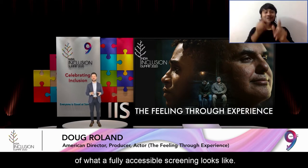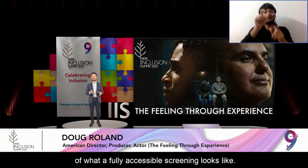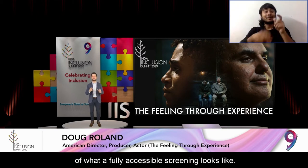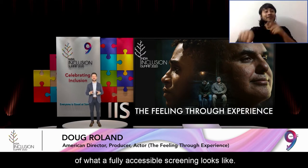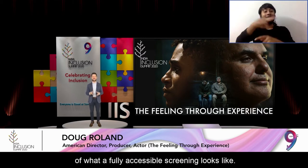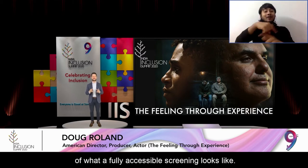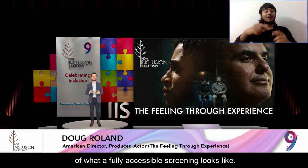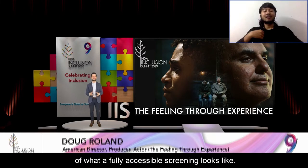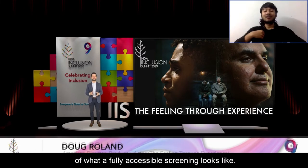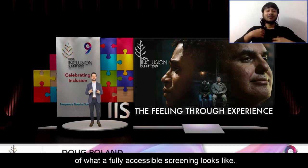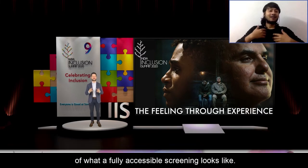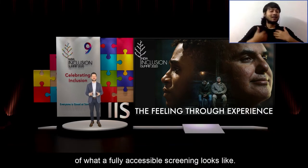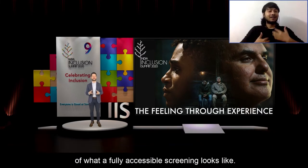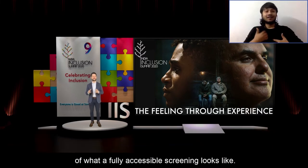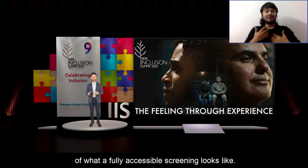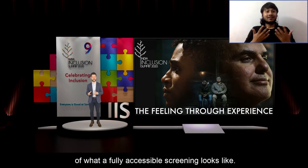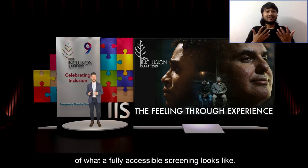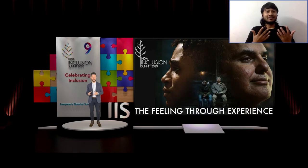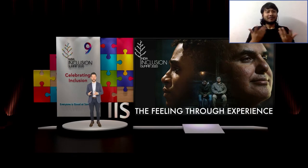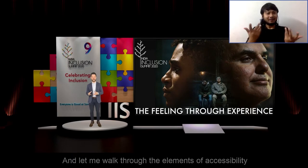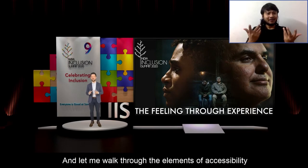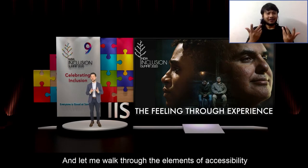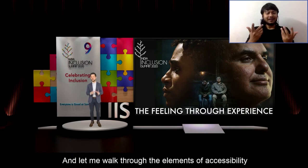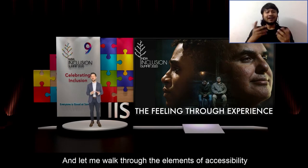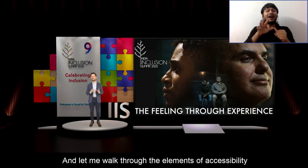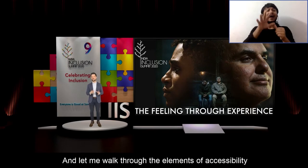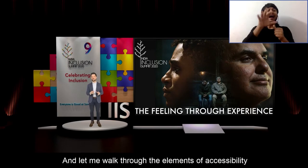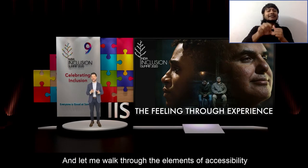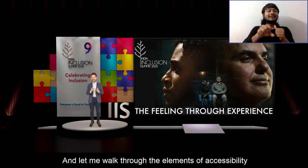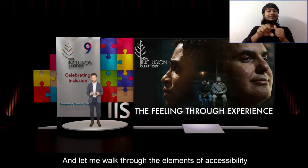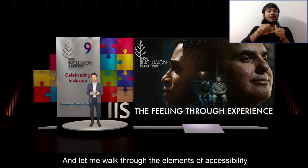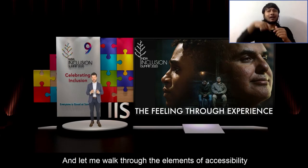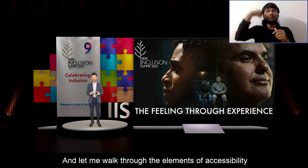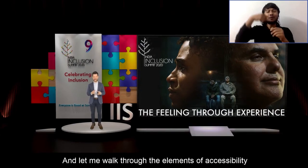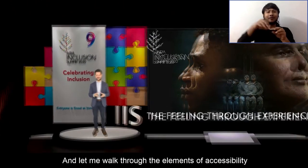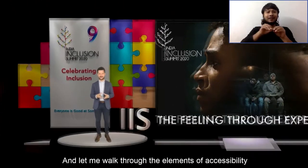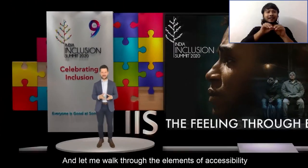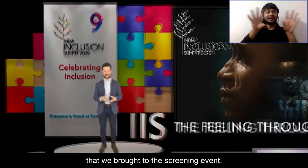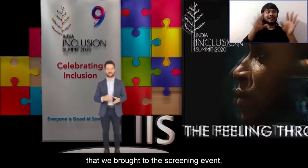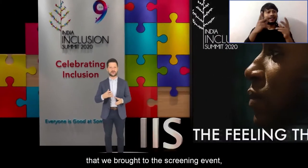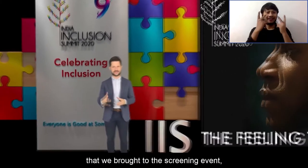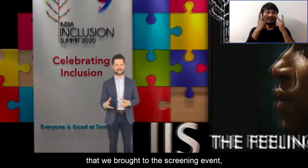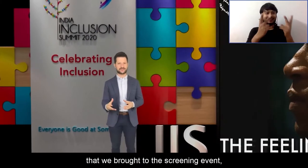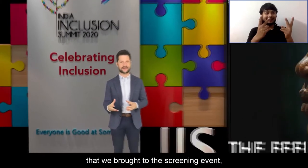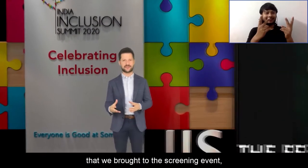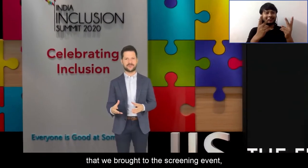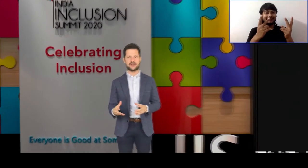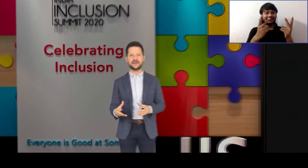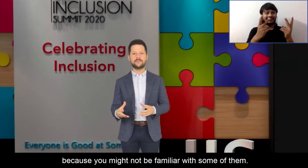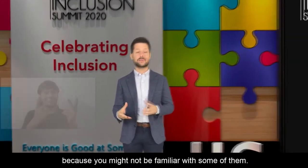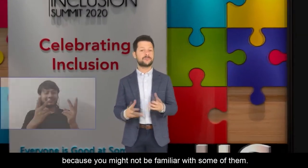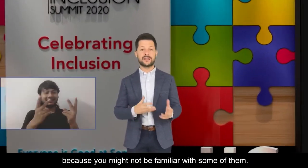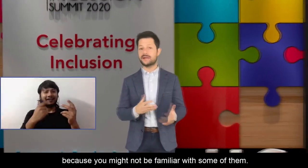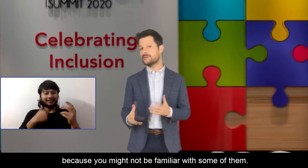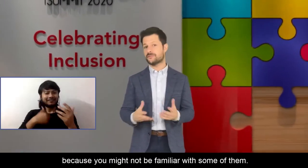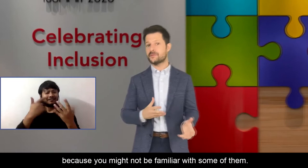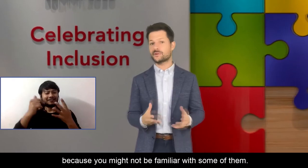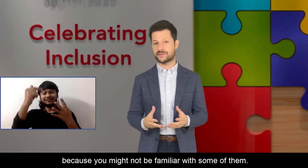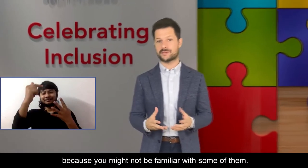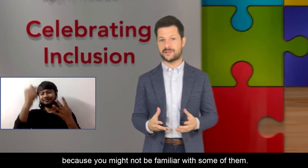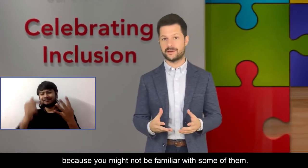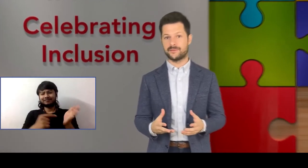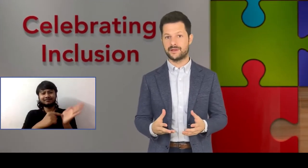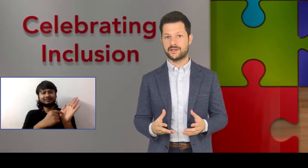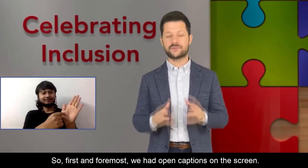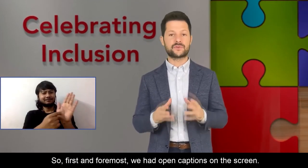clips of what a fully accessible screening looks like. And let me walk through the elements of accessibility that we brought to this screening event, because you might not be familiar